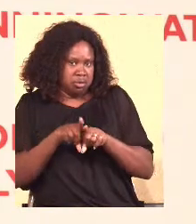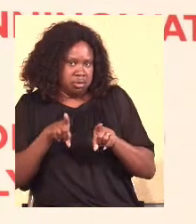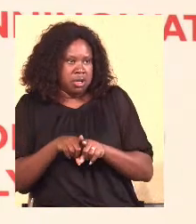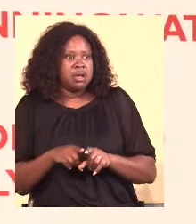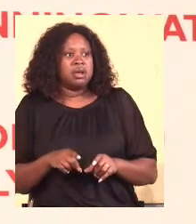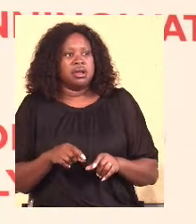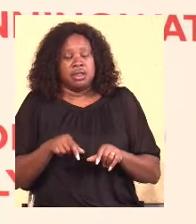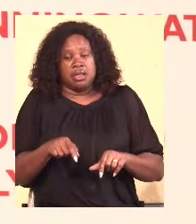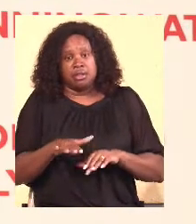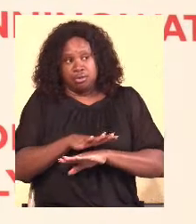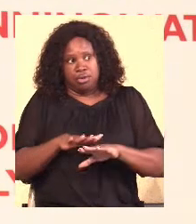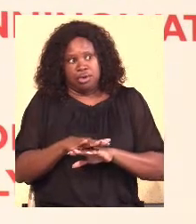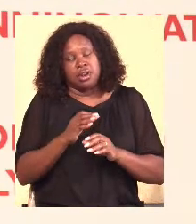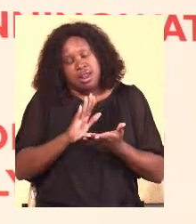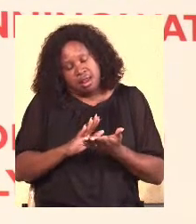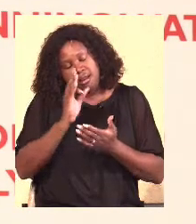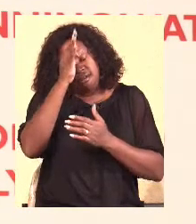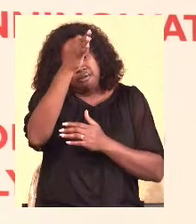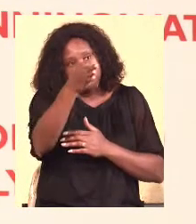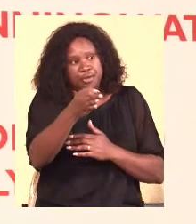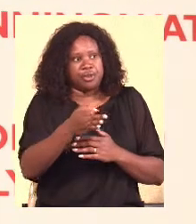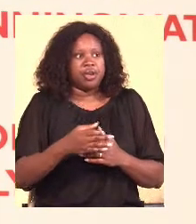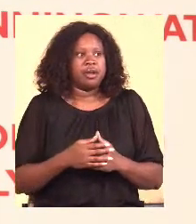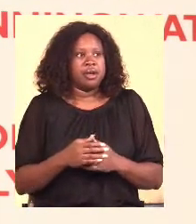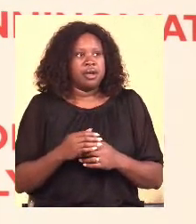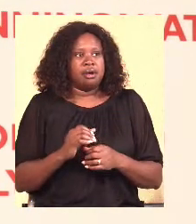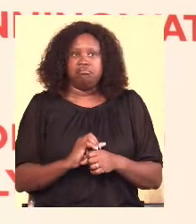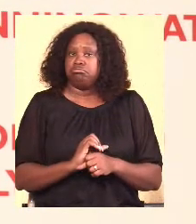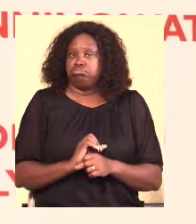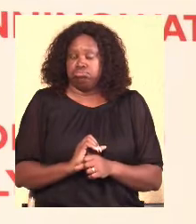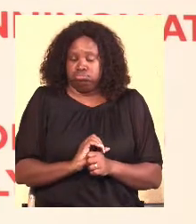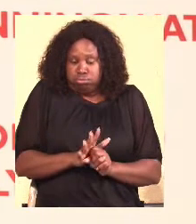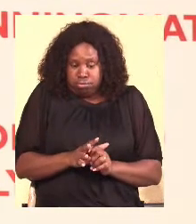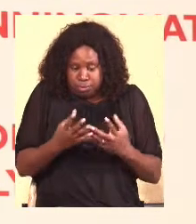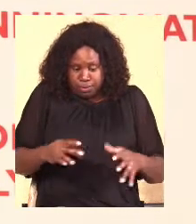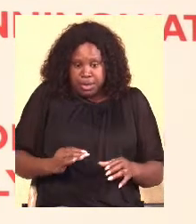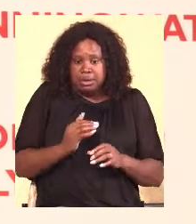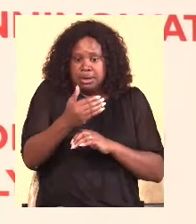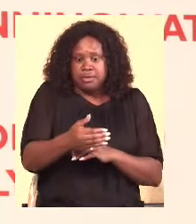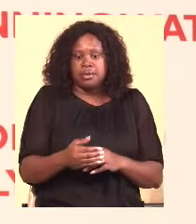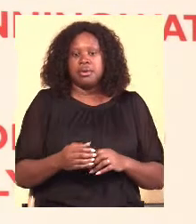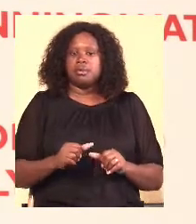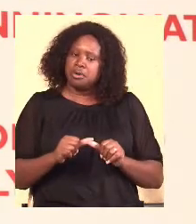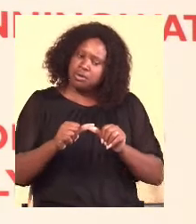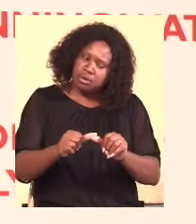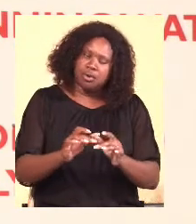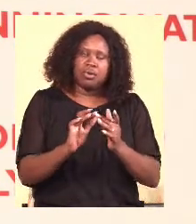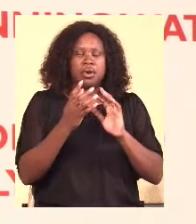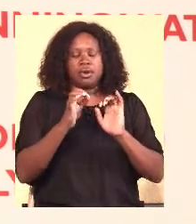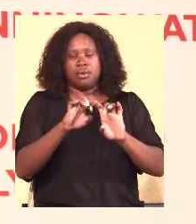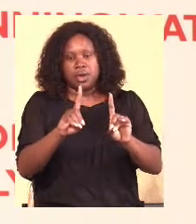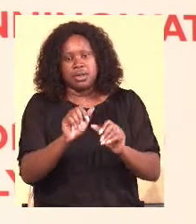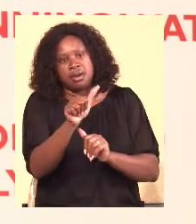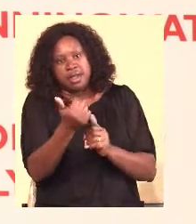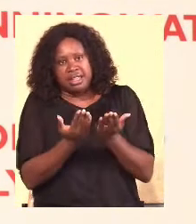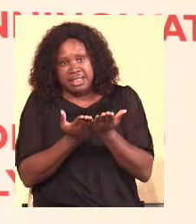current situation and in the future. Now, post-COVID, with the continuation of online education and other services that